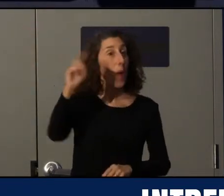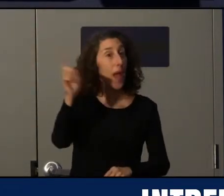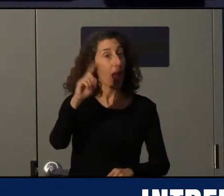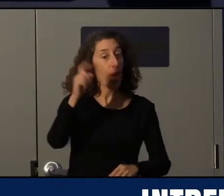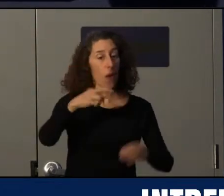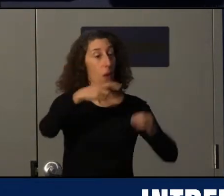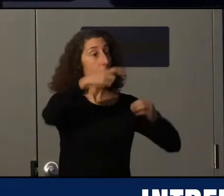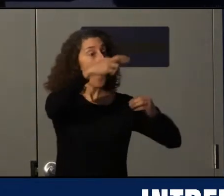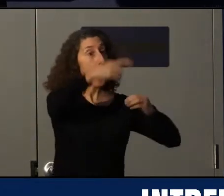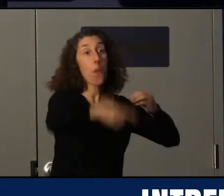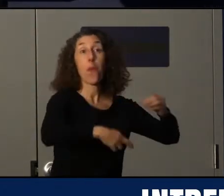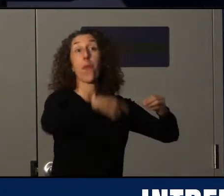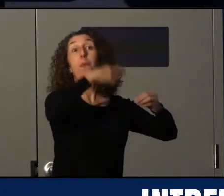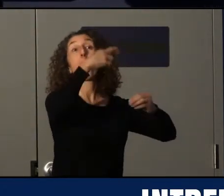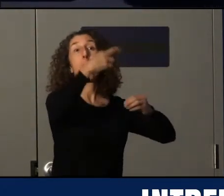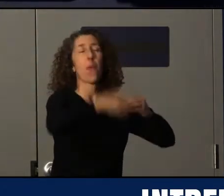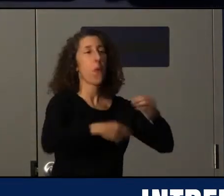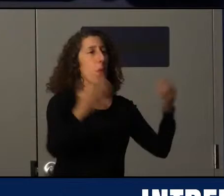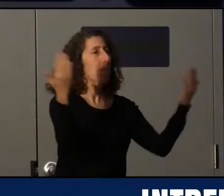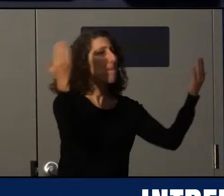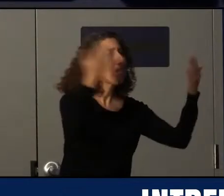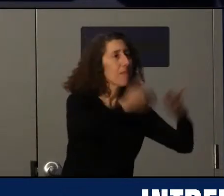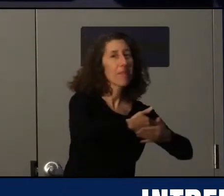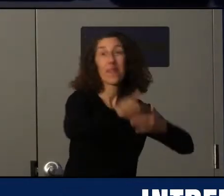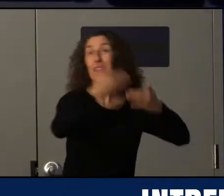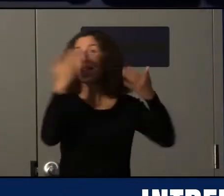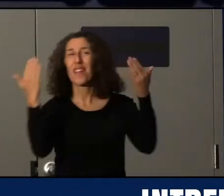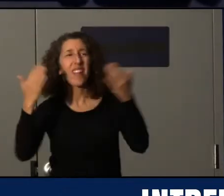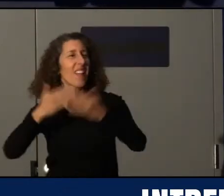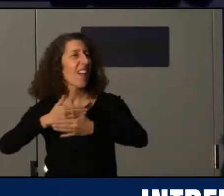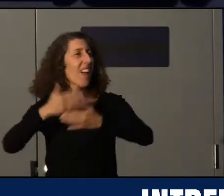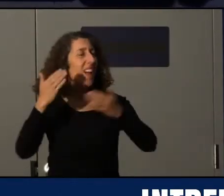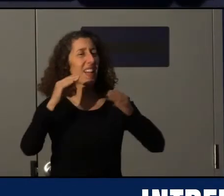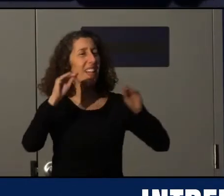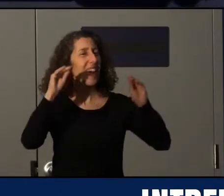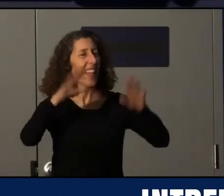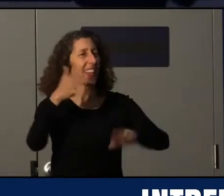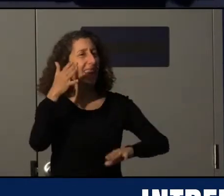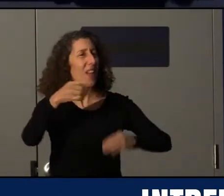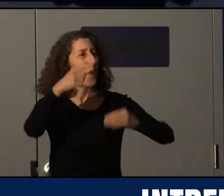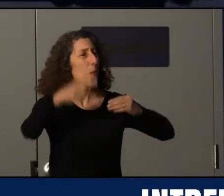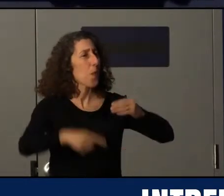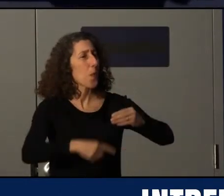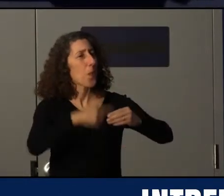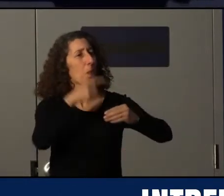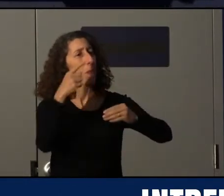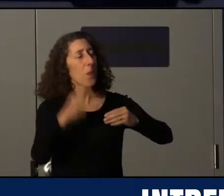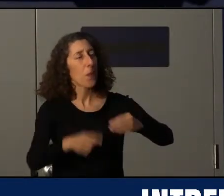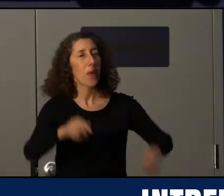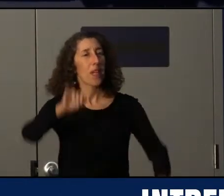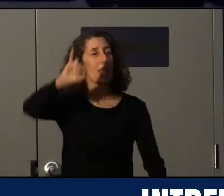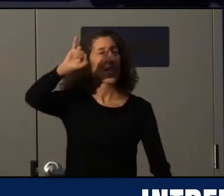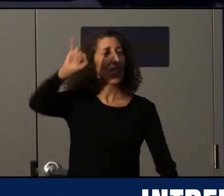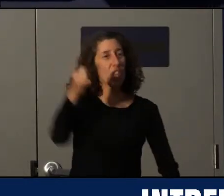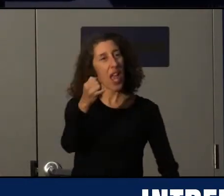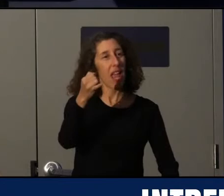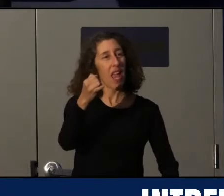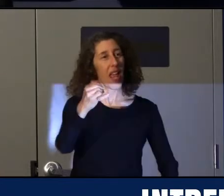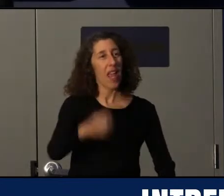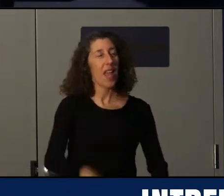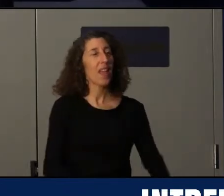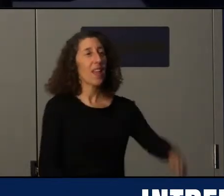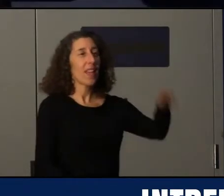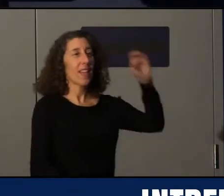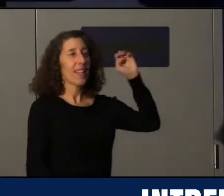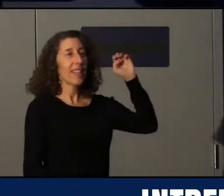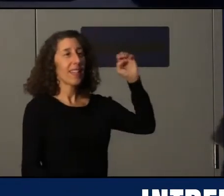both day and night. We have J for justice, to ignite the bold. We have E for equity,